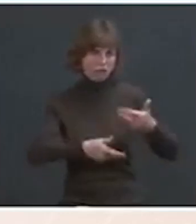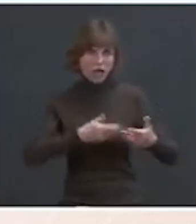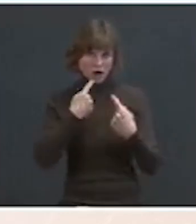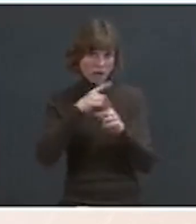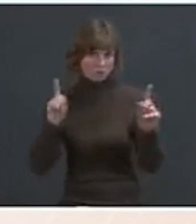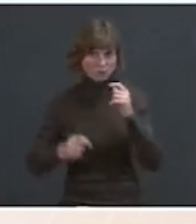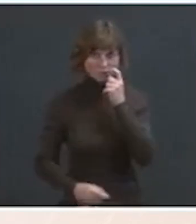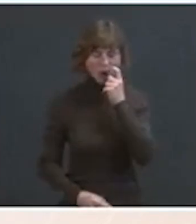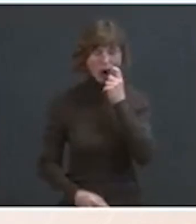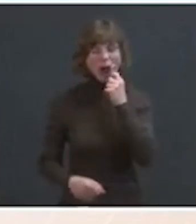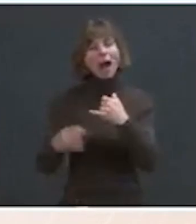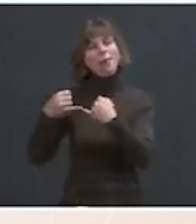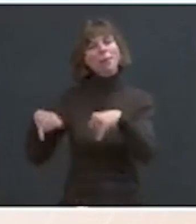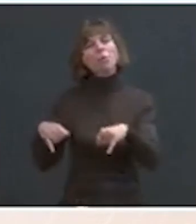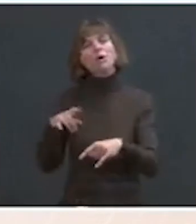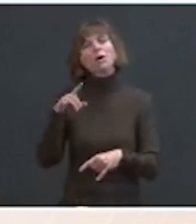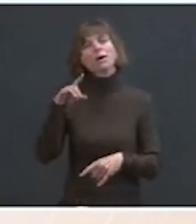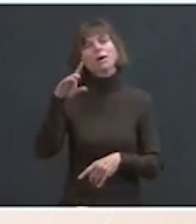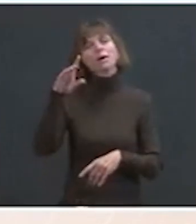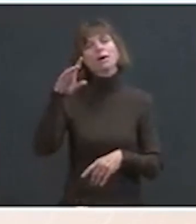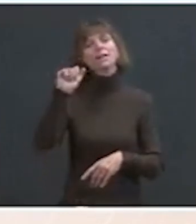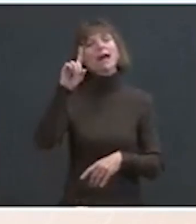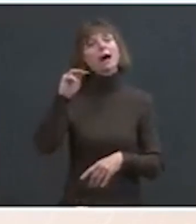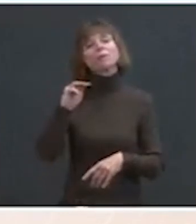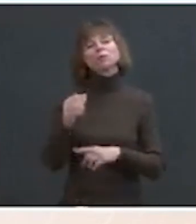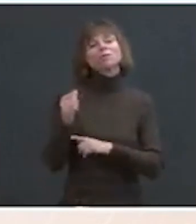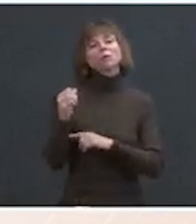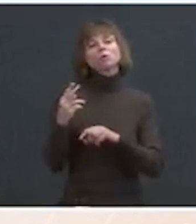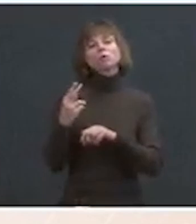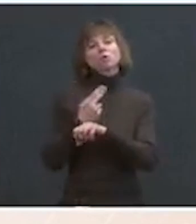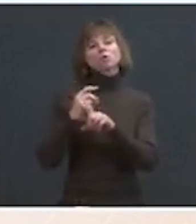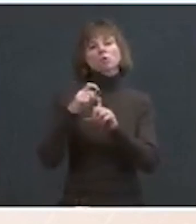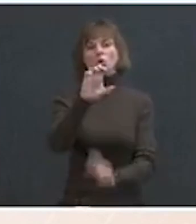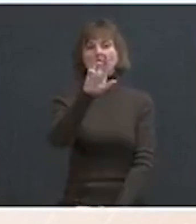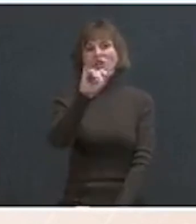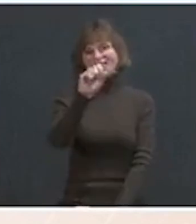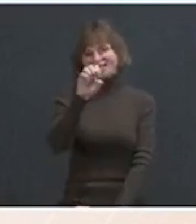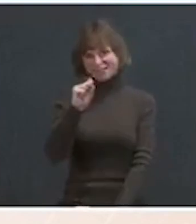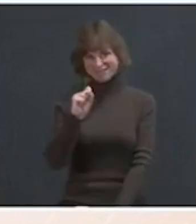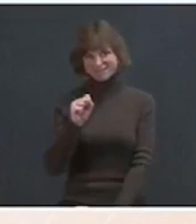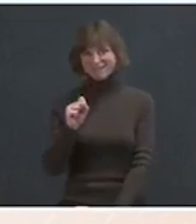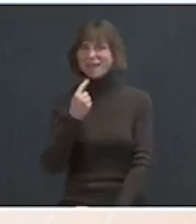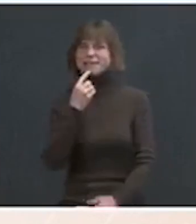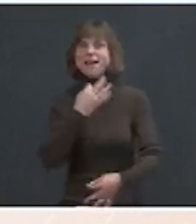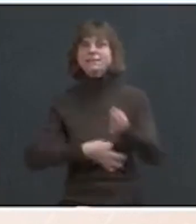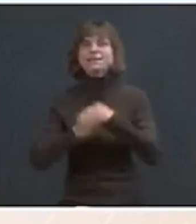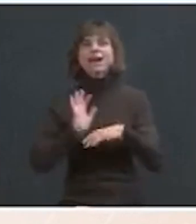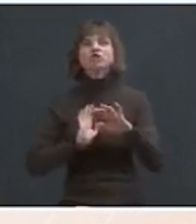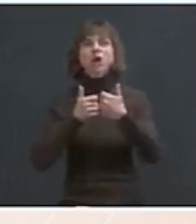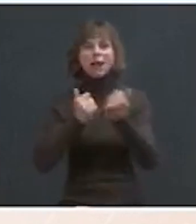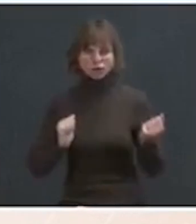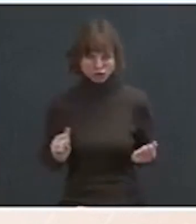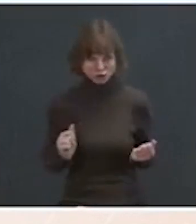The administration has refused to call it a crisis, instead referring to it as a challenge and saying what you call it doesn't make a difference of how you're responding to